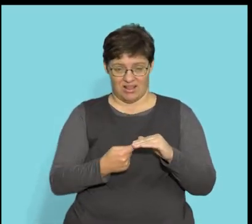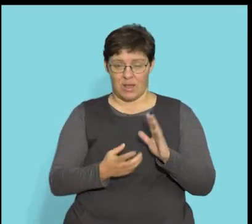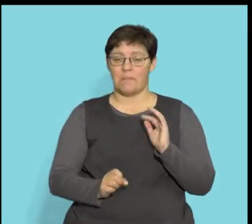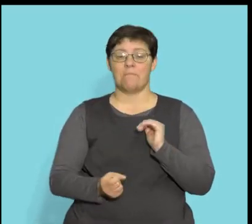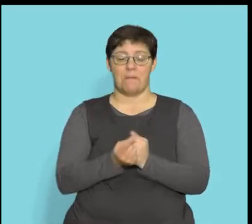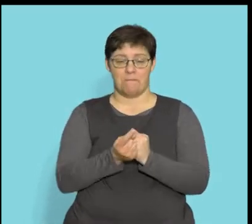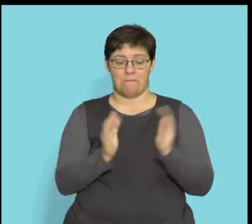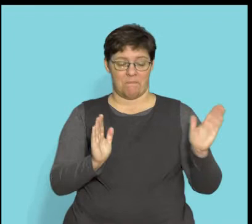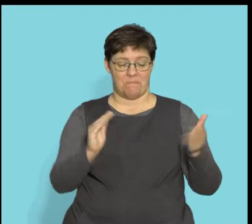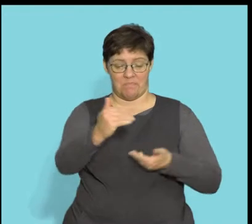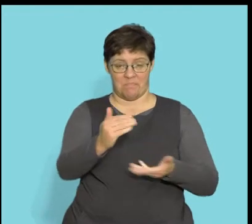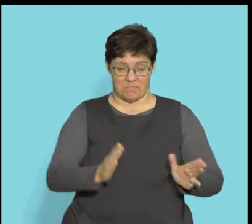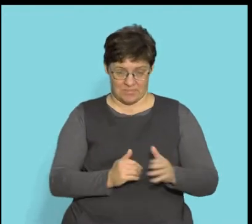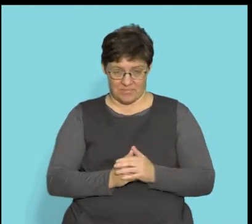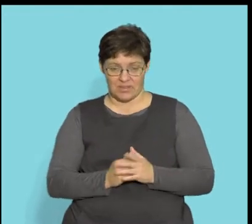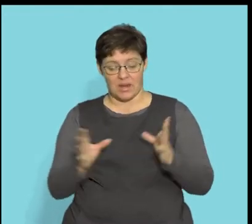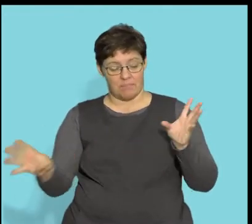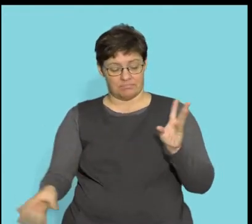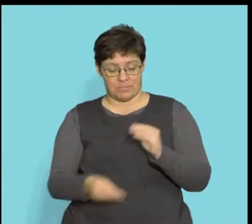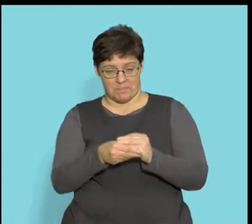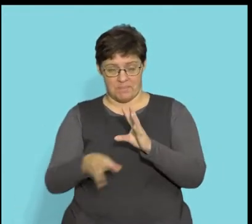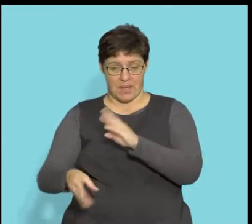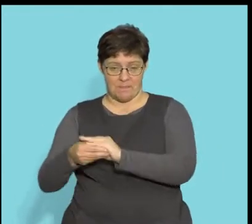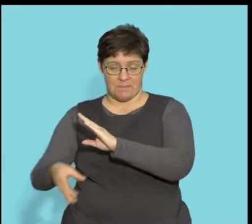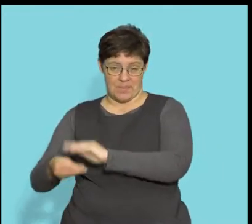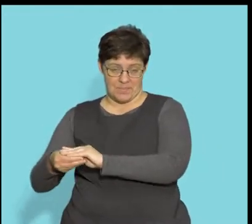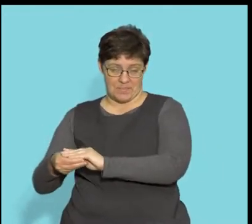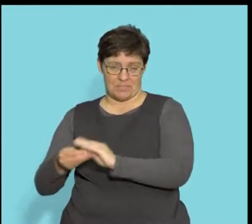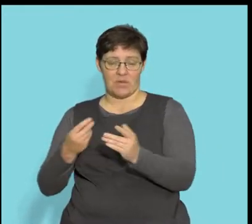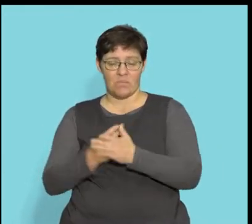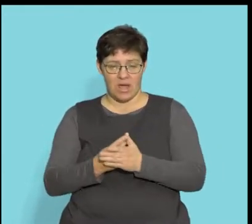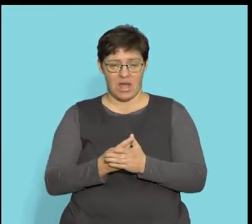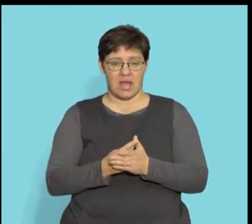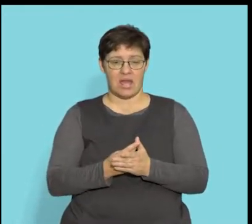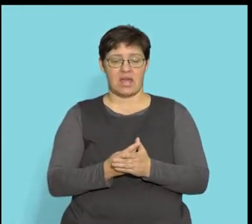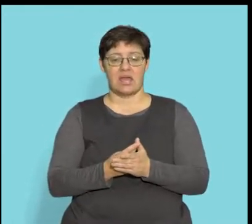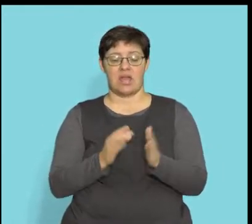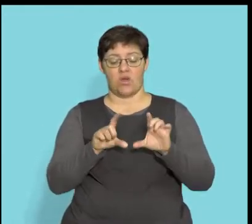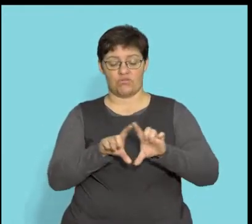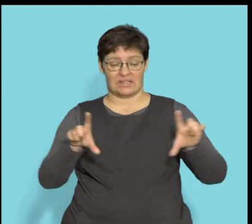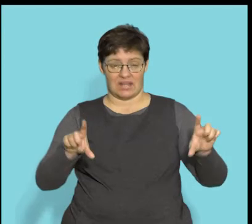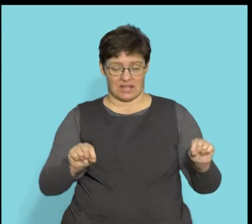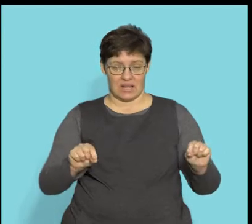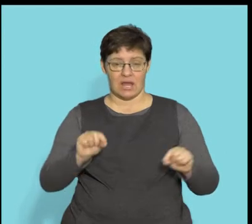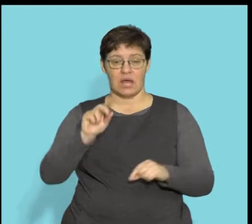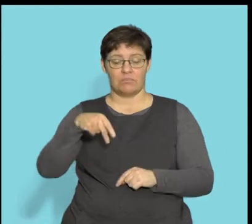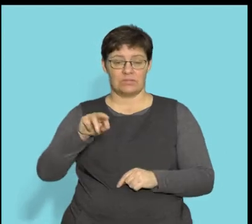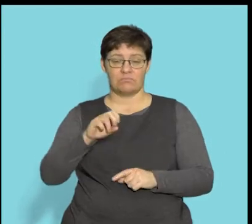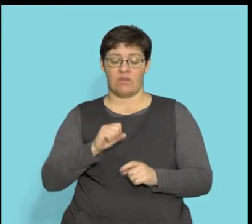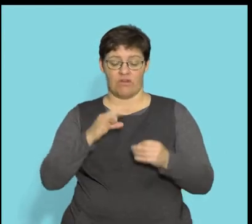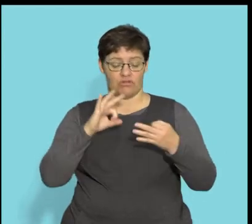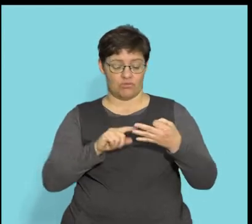make up the figure and I add them together. Now, because it is a rectangular prism, I have 3 sets of